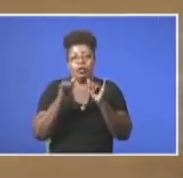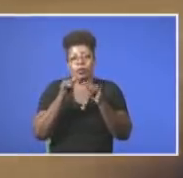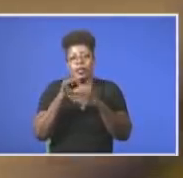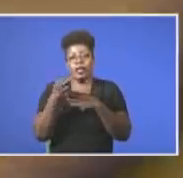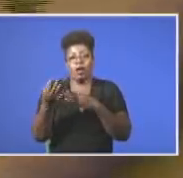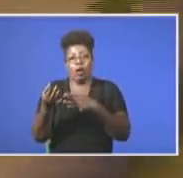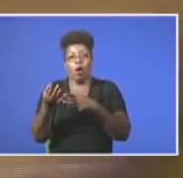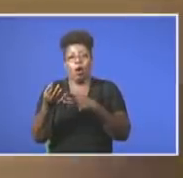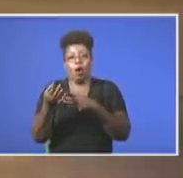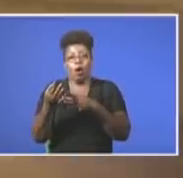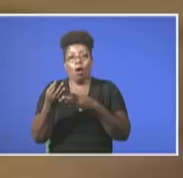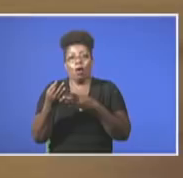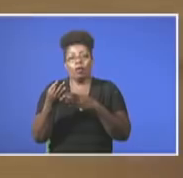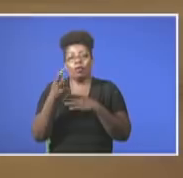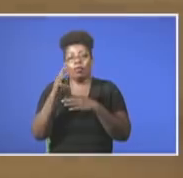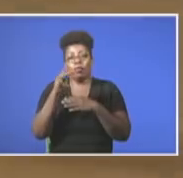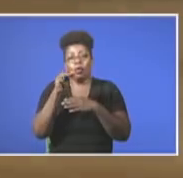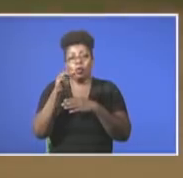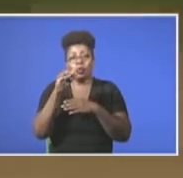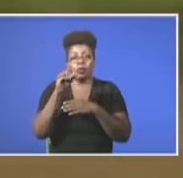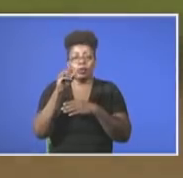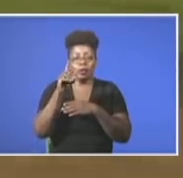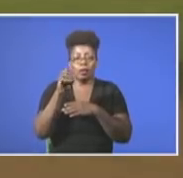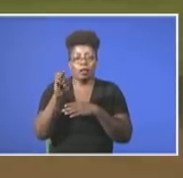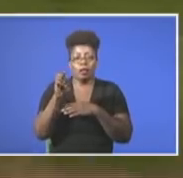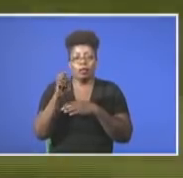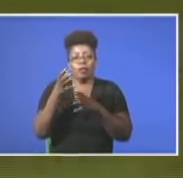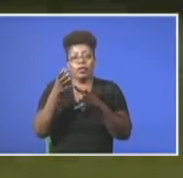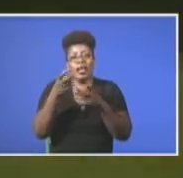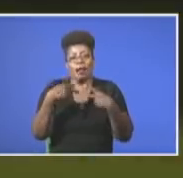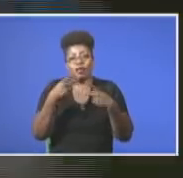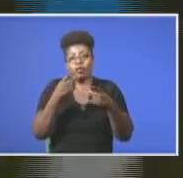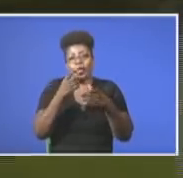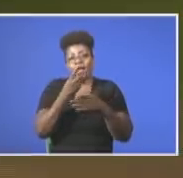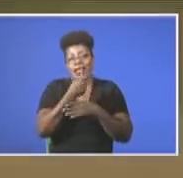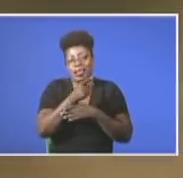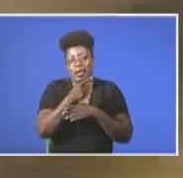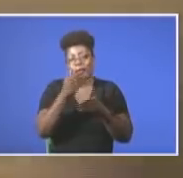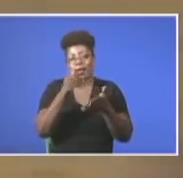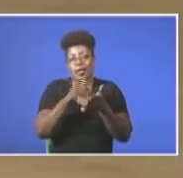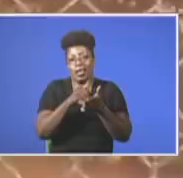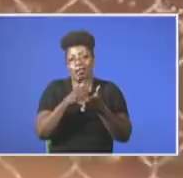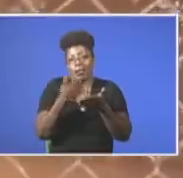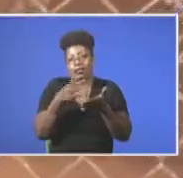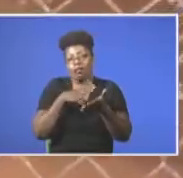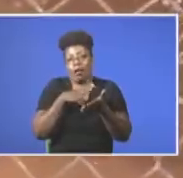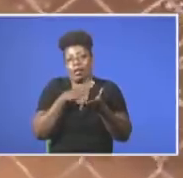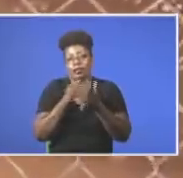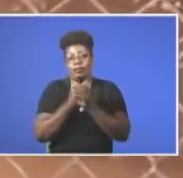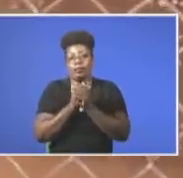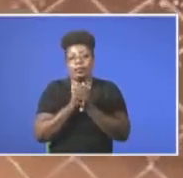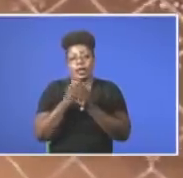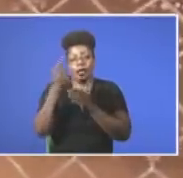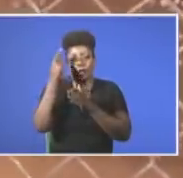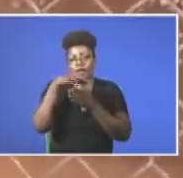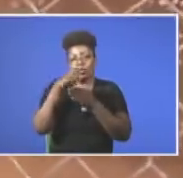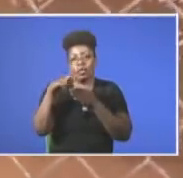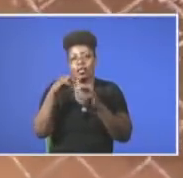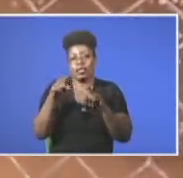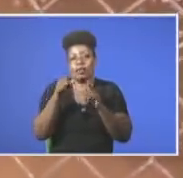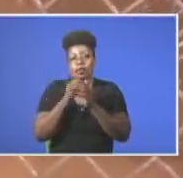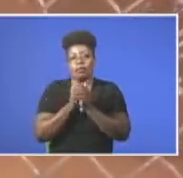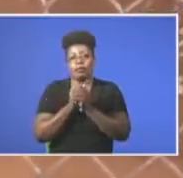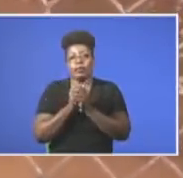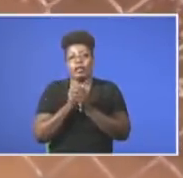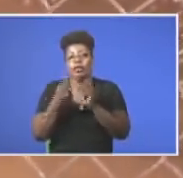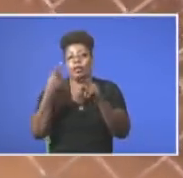and we're ready to go. So if we have to play them again, we'll play them again. I don't think the results are going to be different. We're going to have this game played Thursday